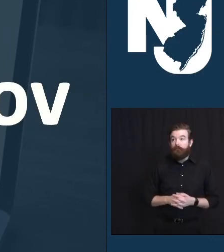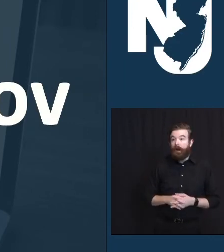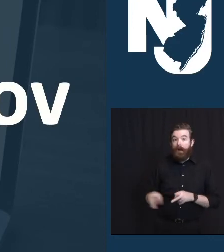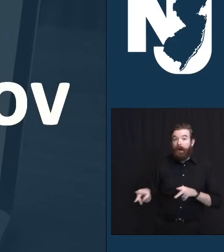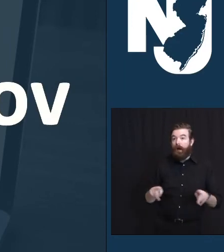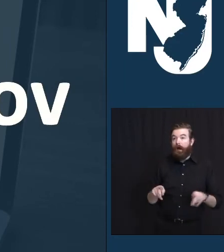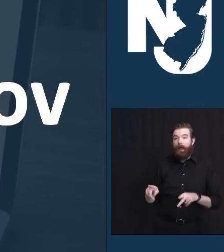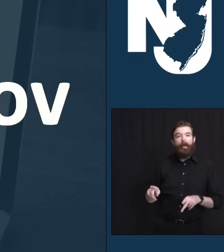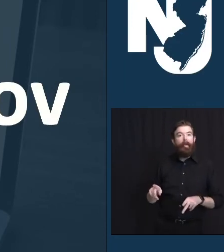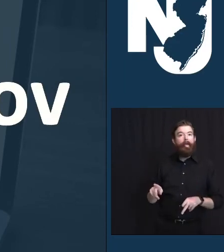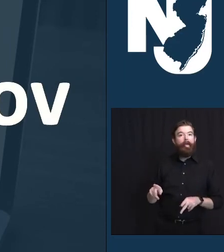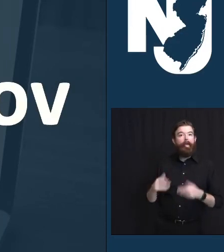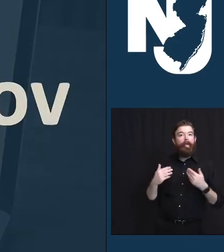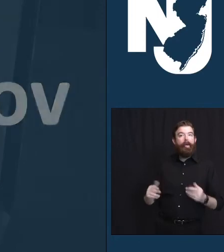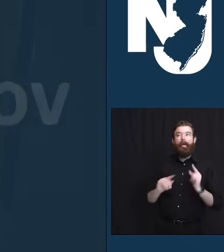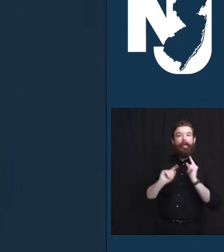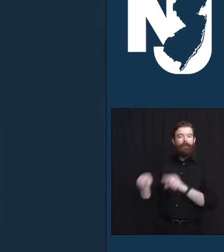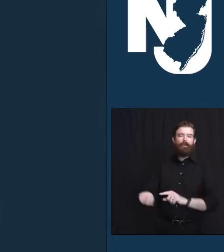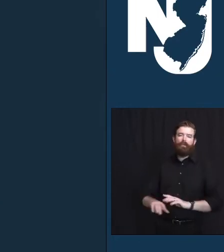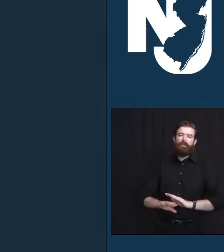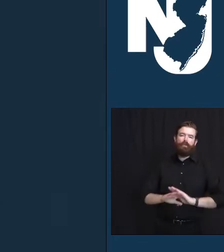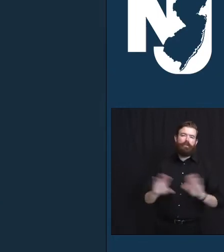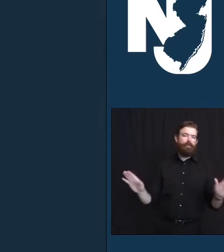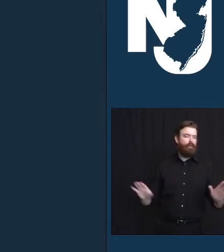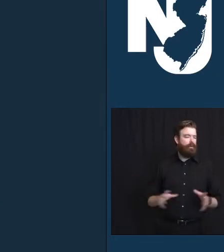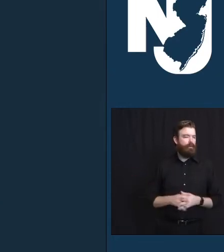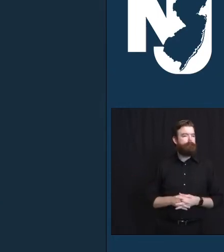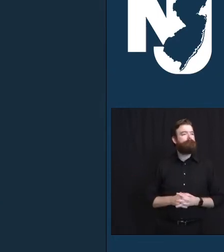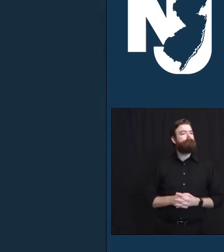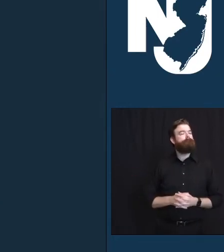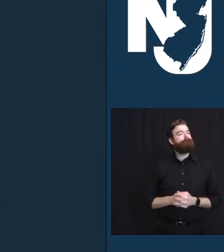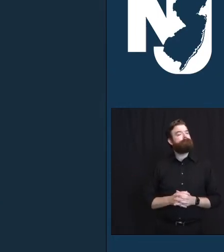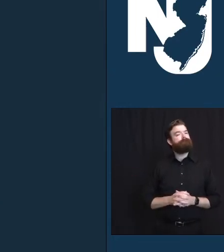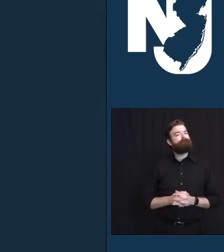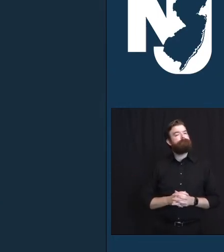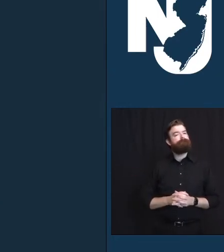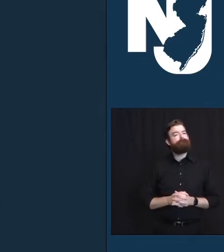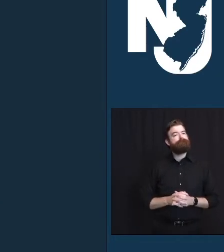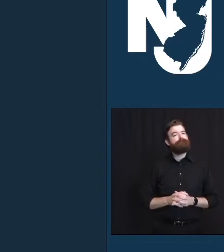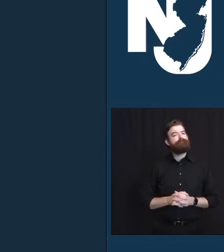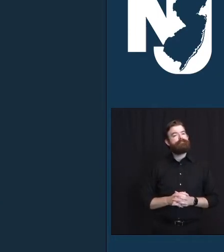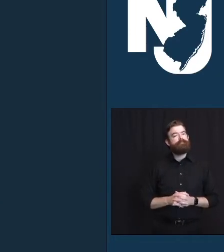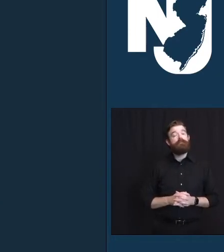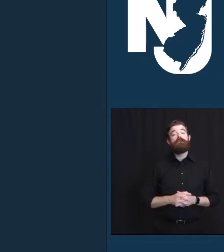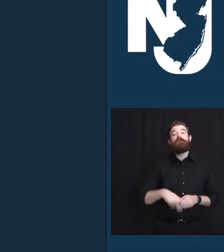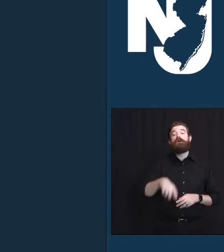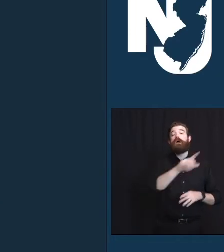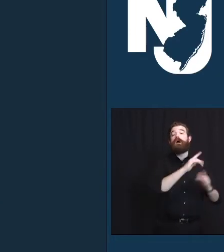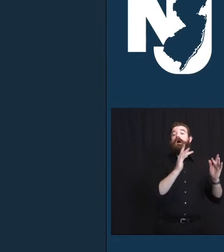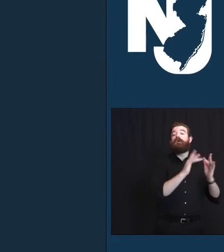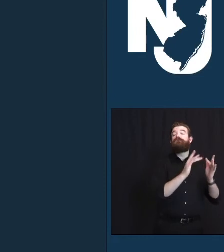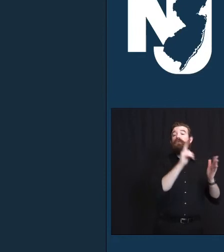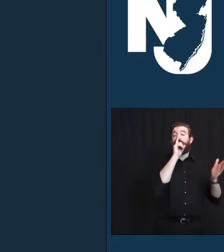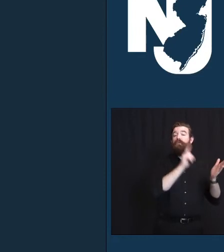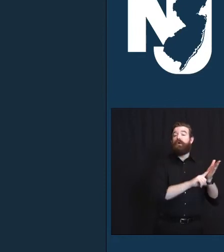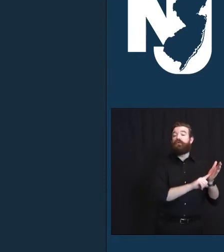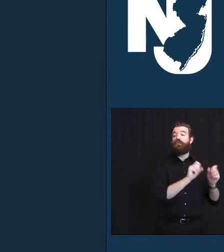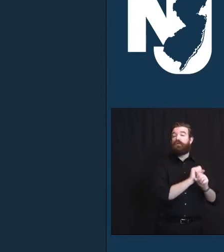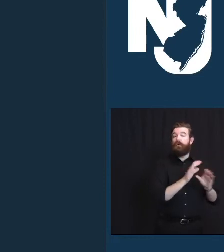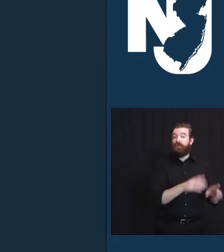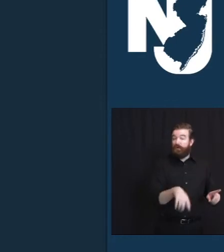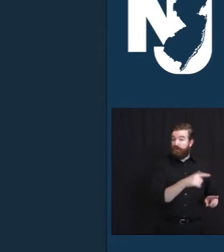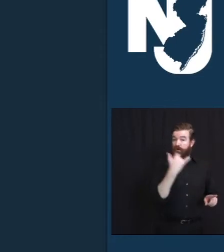party. And part of this is also working with our contact tracers, whose job it is to help inform those who may have been exposed